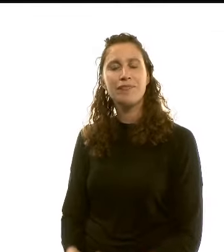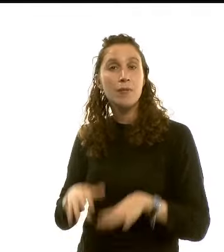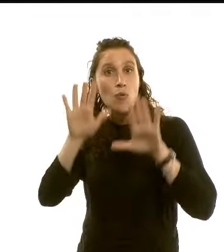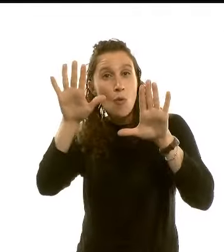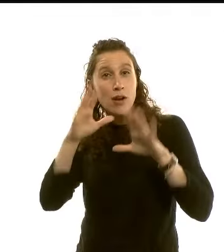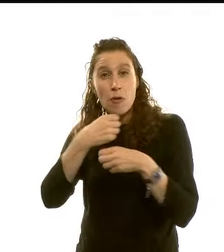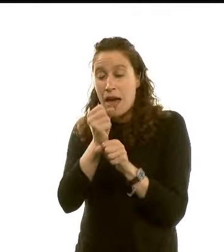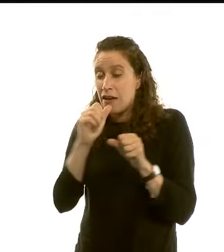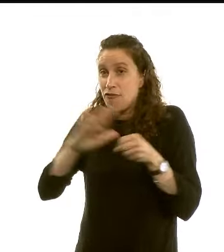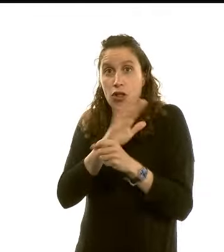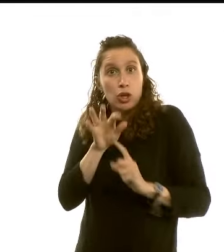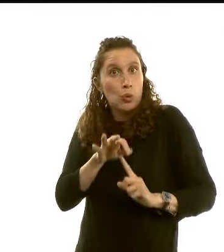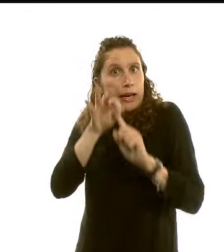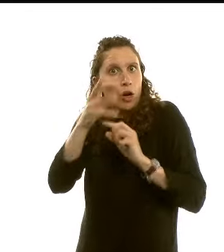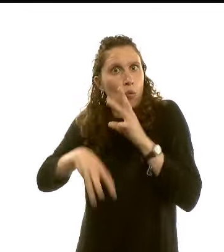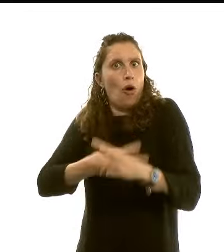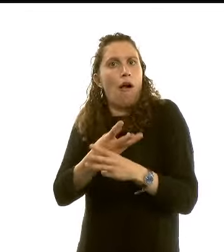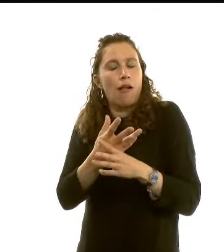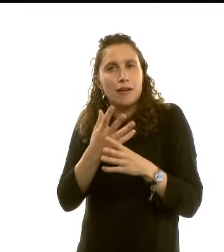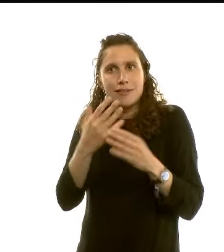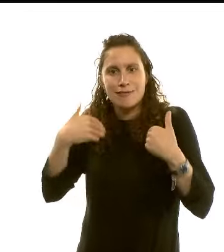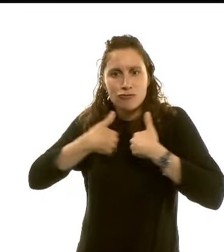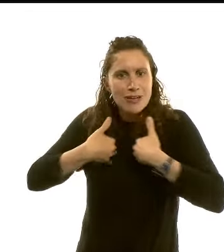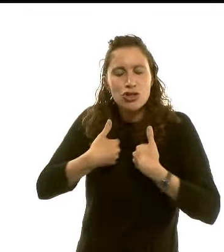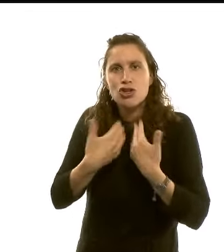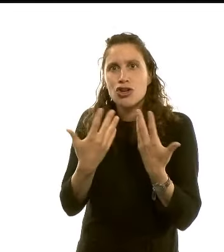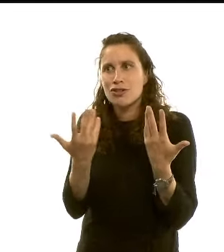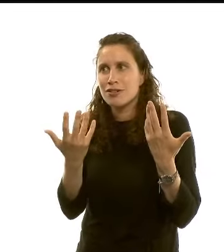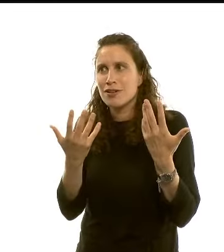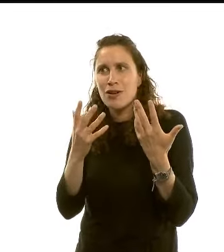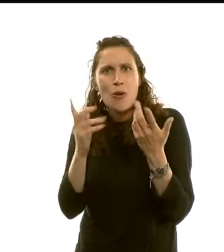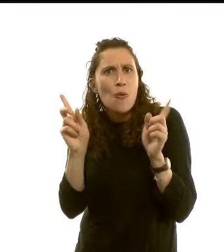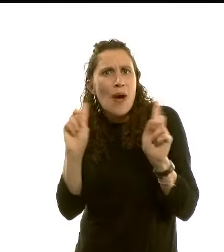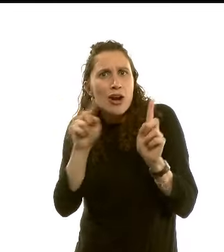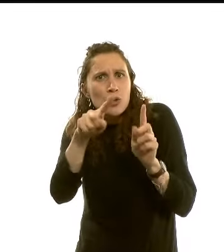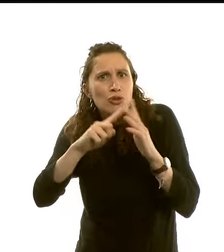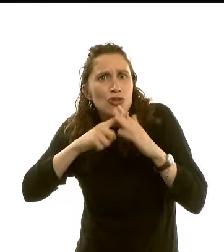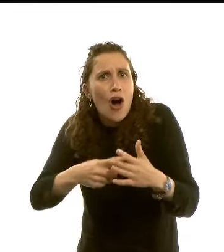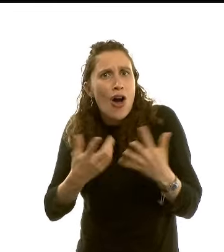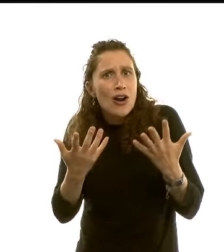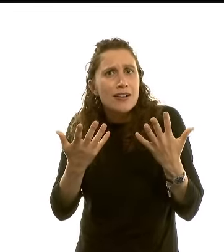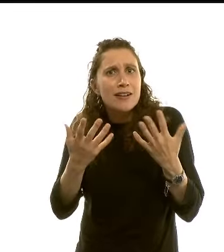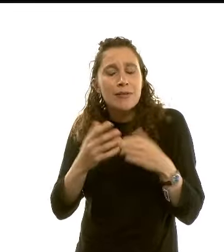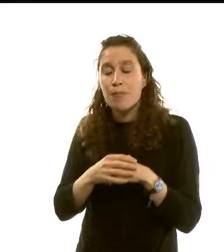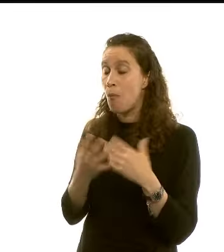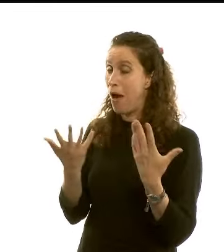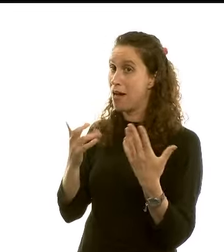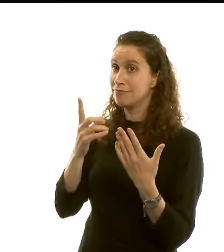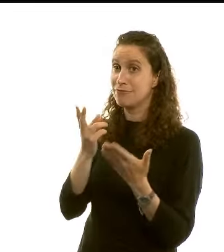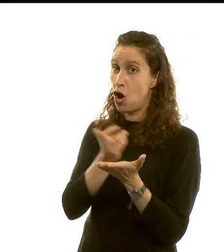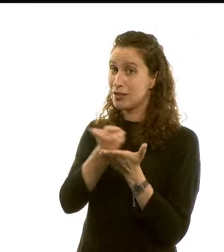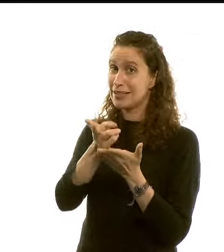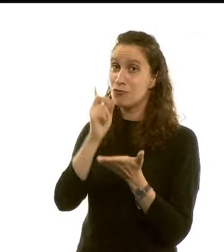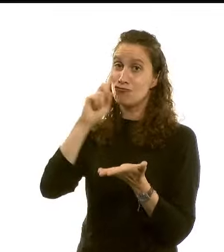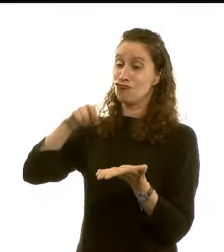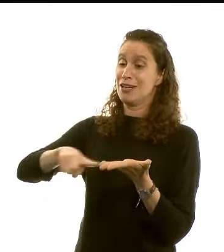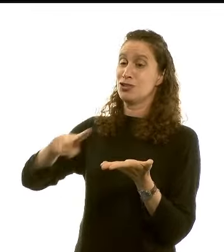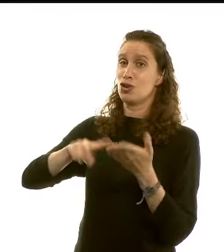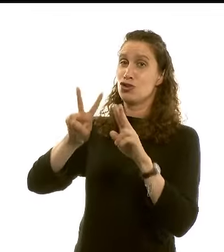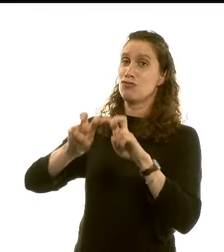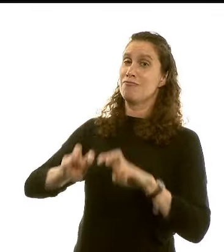completely unique worlds and creatures, but where do you begin? Well, honestly, it's research. It sounds strange, but it's